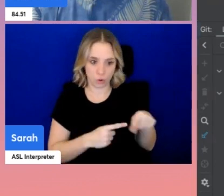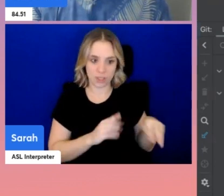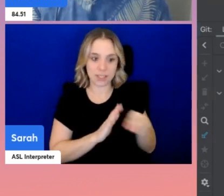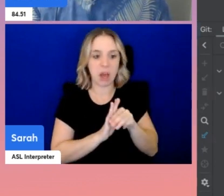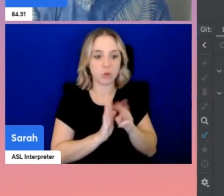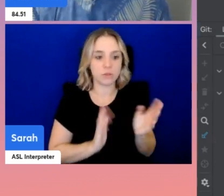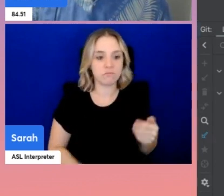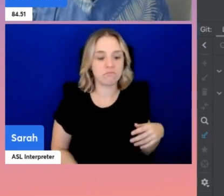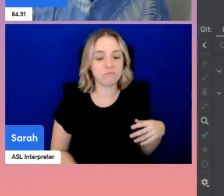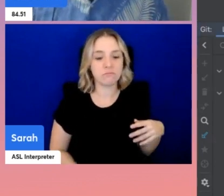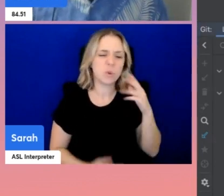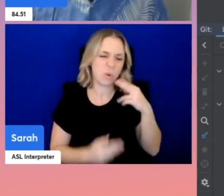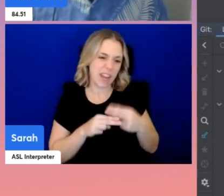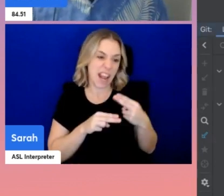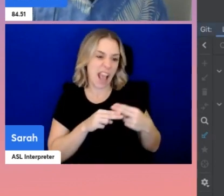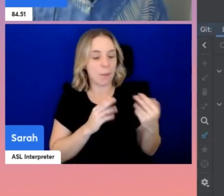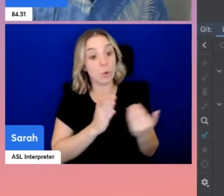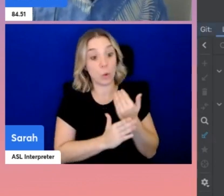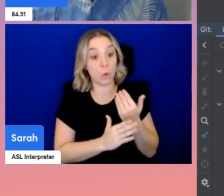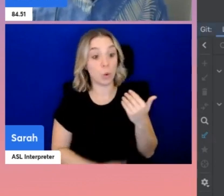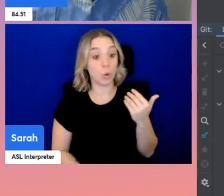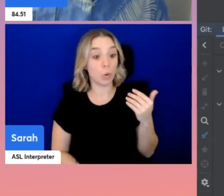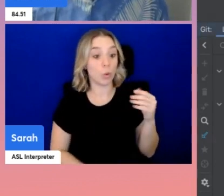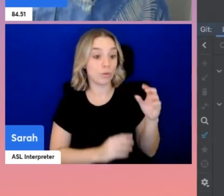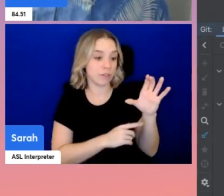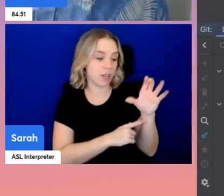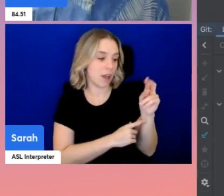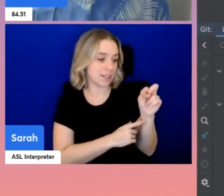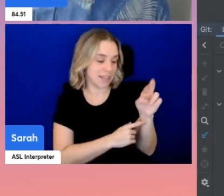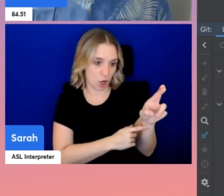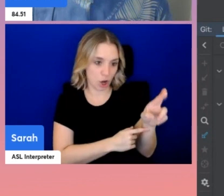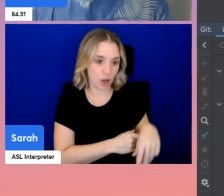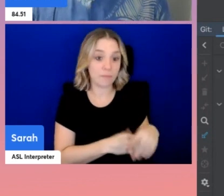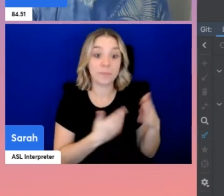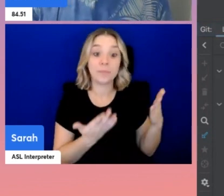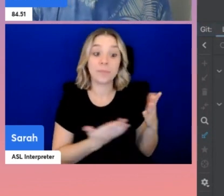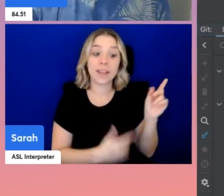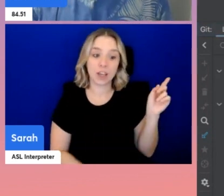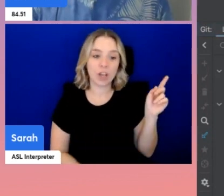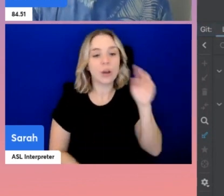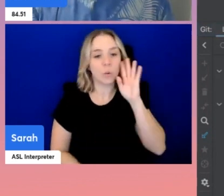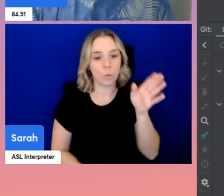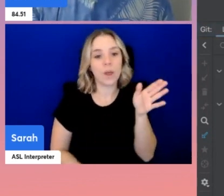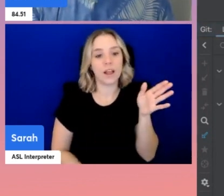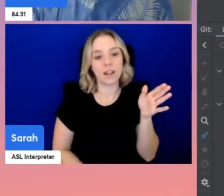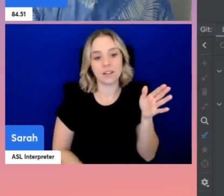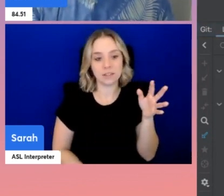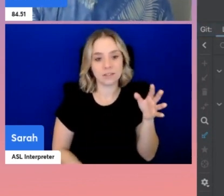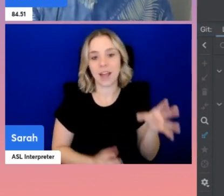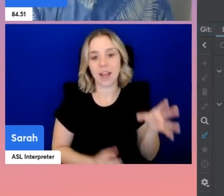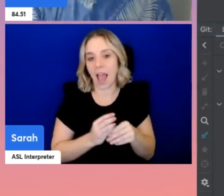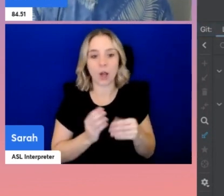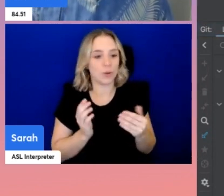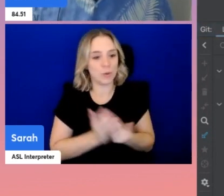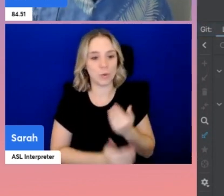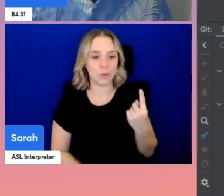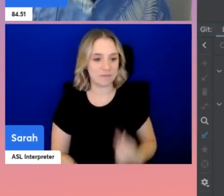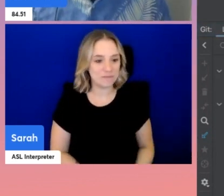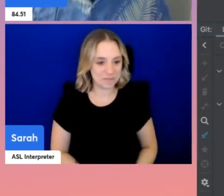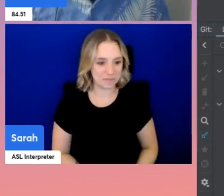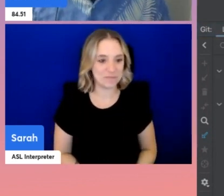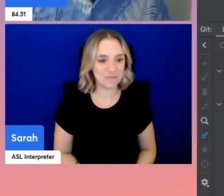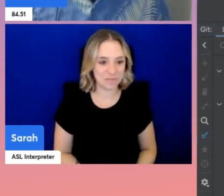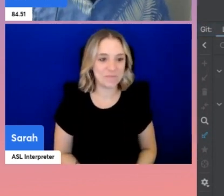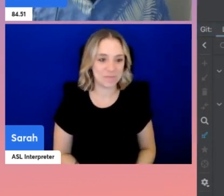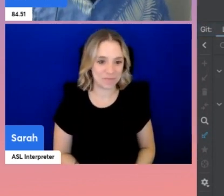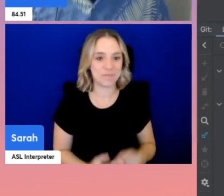it like new container. And in here, we are going to just add on a new container